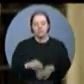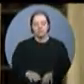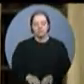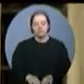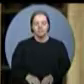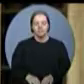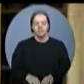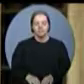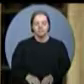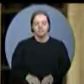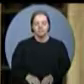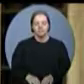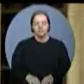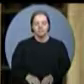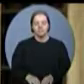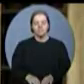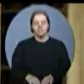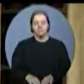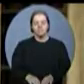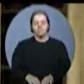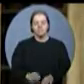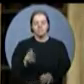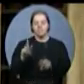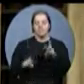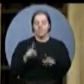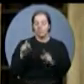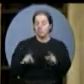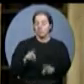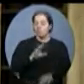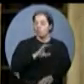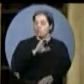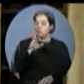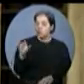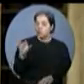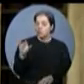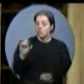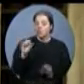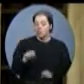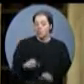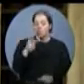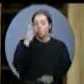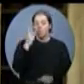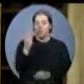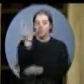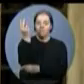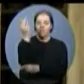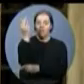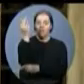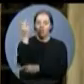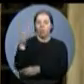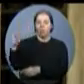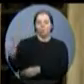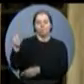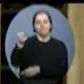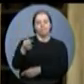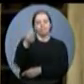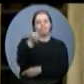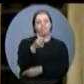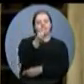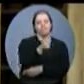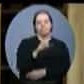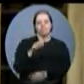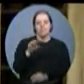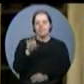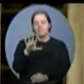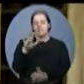will get to experience the excitement of the Olympic torch as it travels over 45,000 kilometres from coast to coast to coast. The flame will